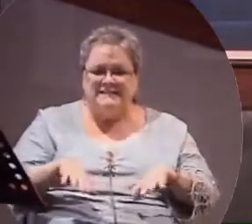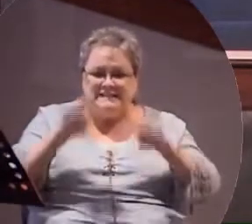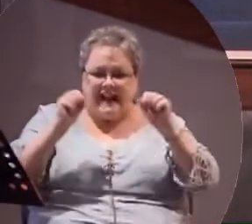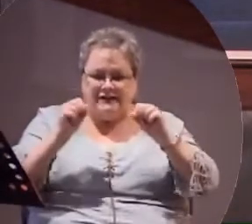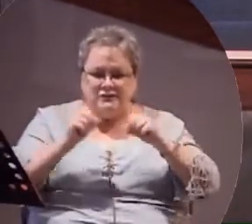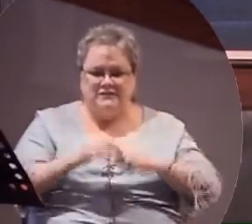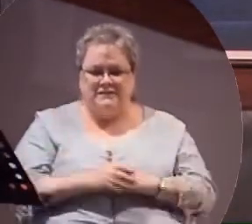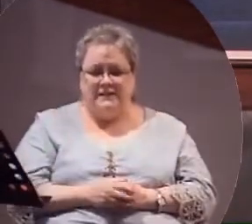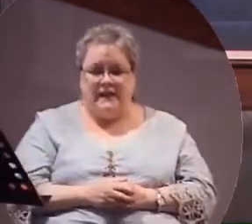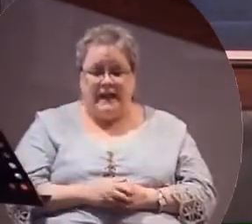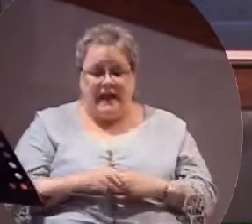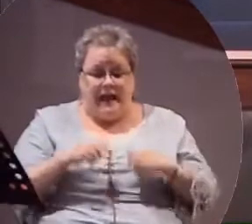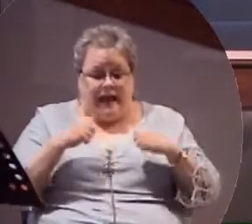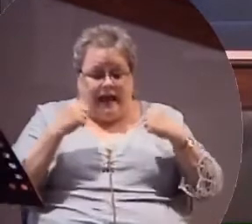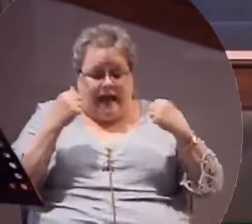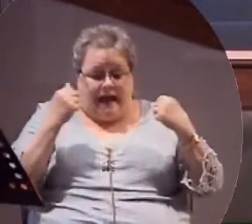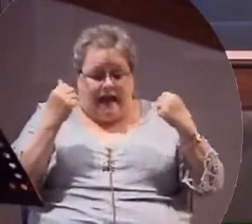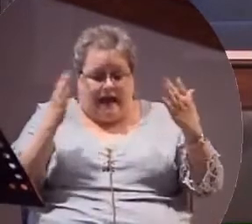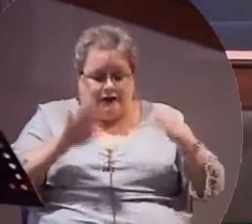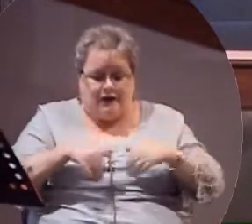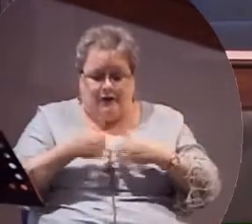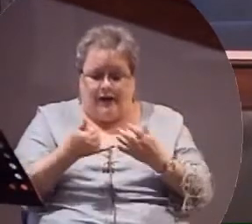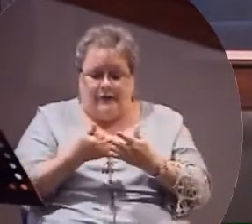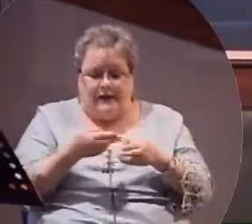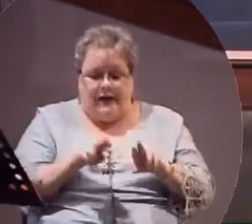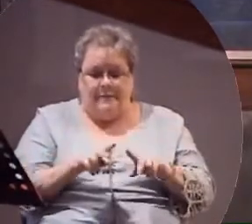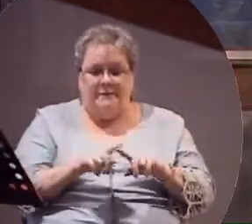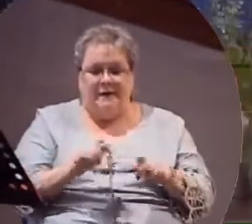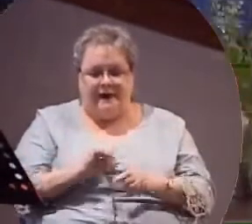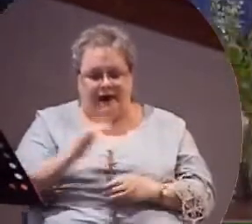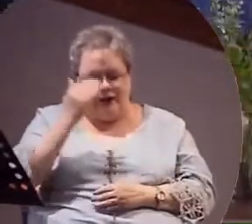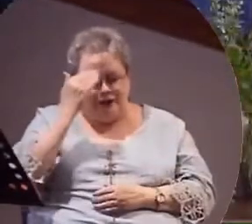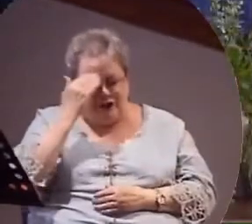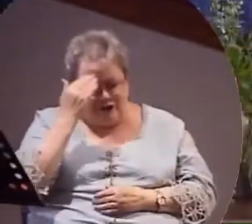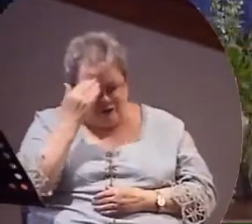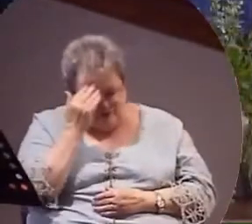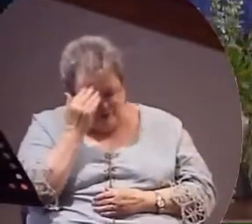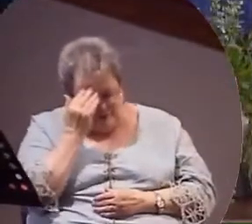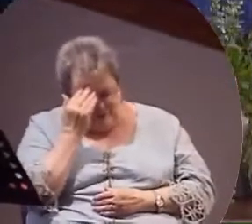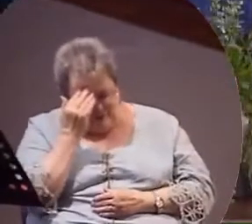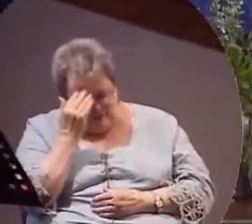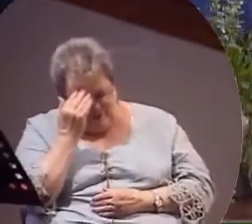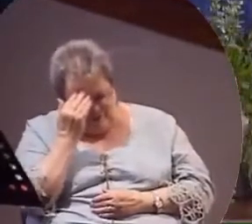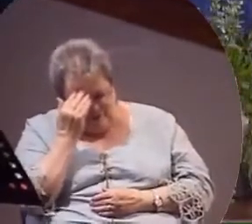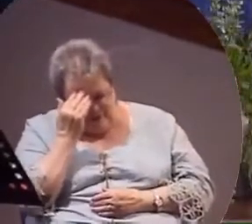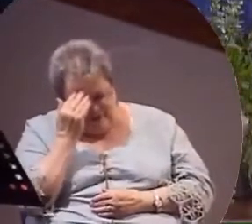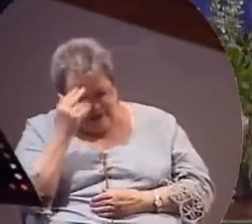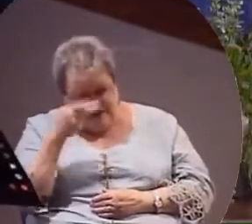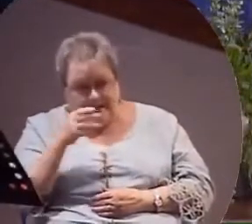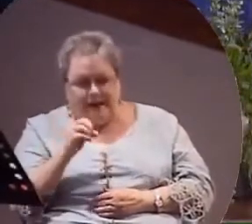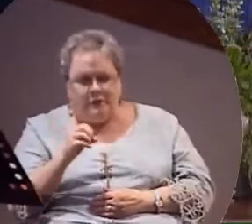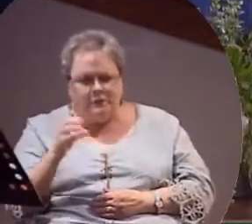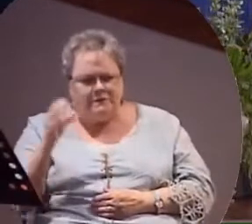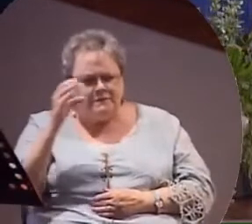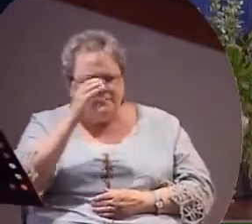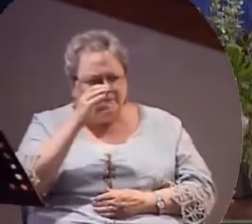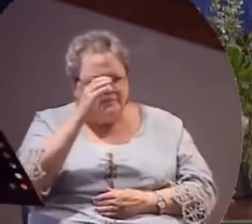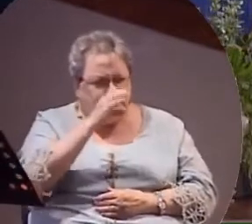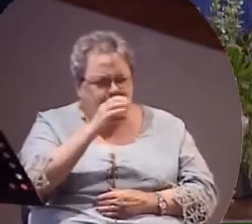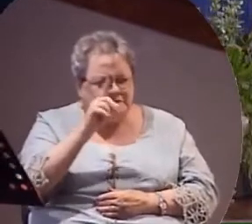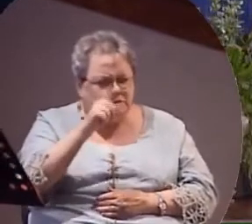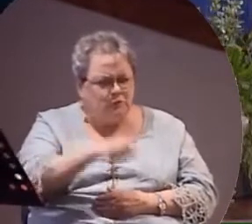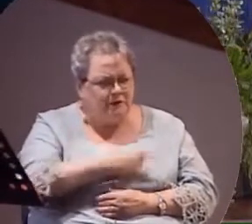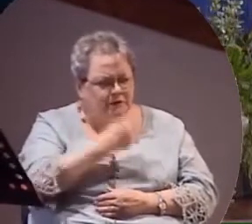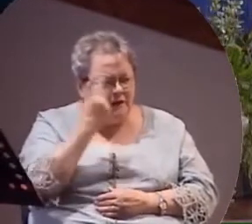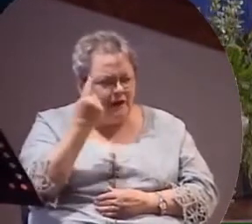I don't know exactly how it all happened, but I do know this. He got to missing one day. Yes,